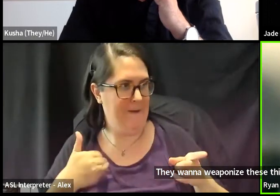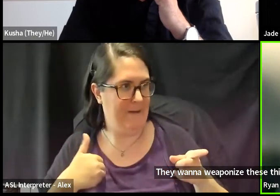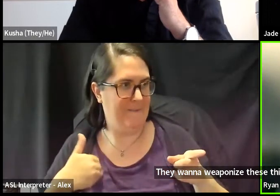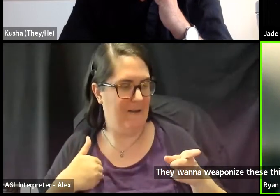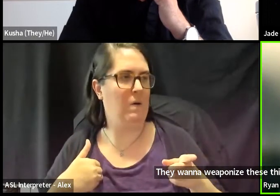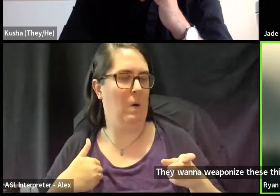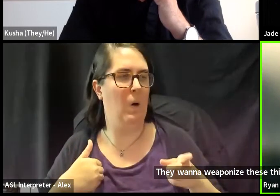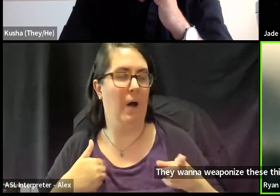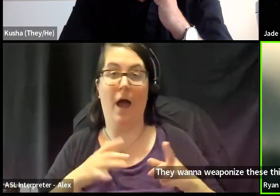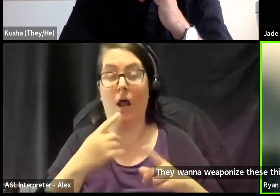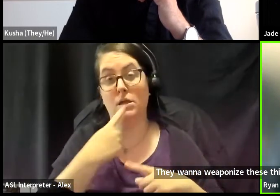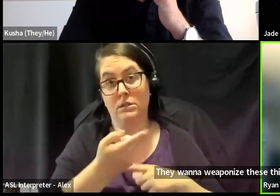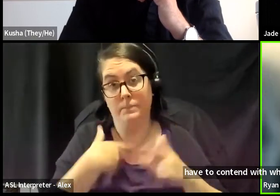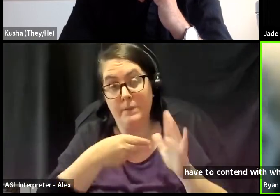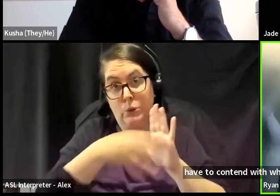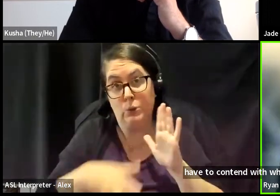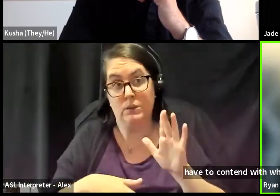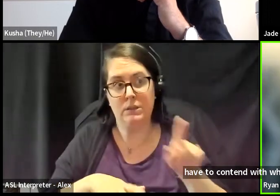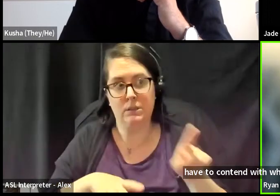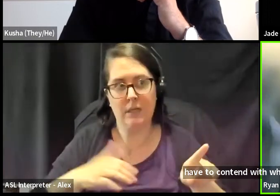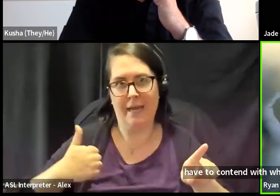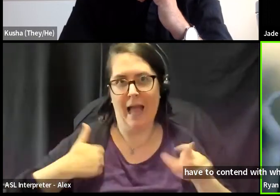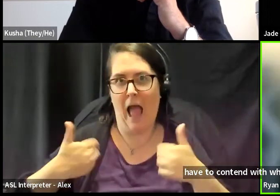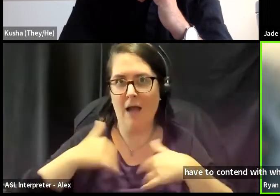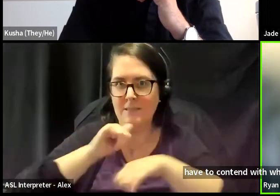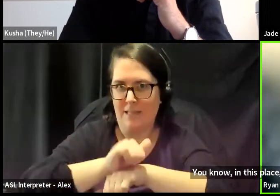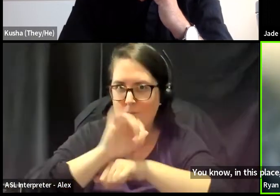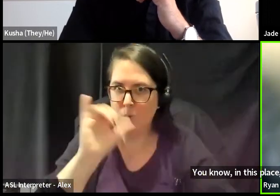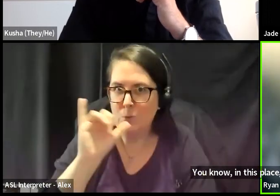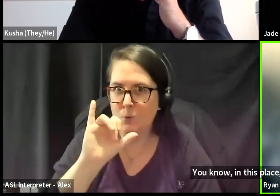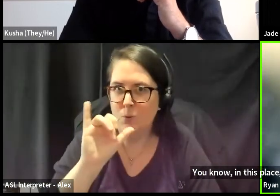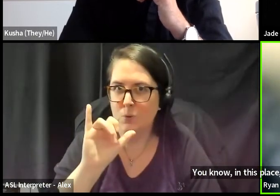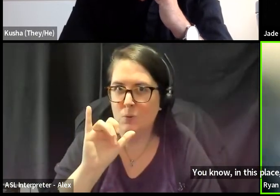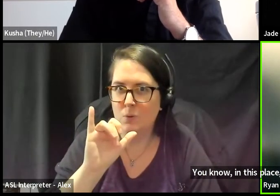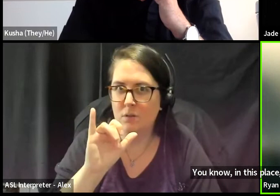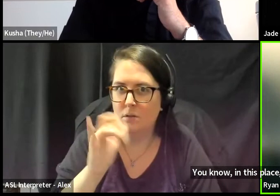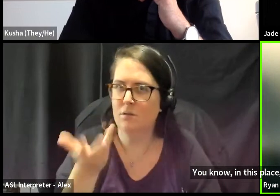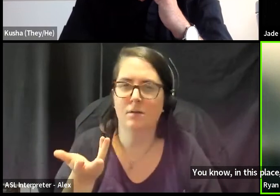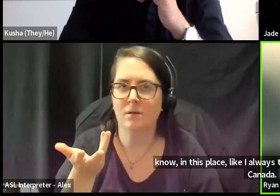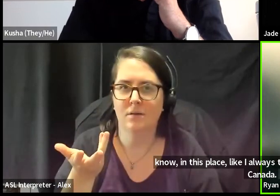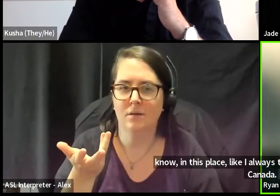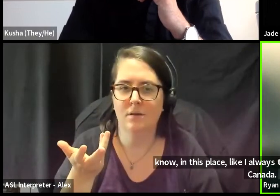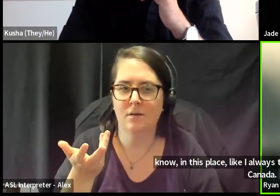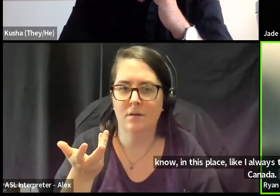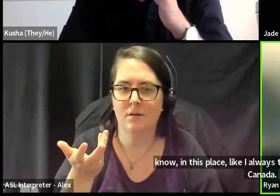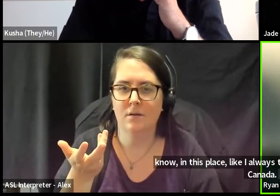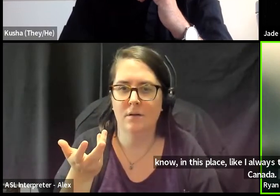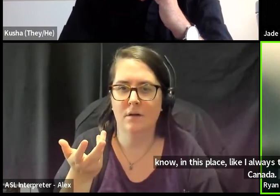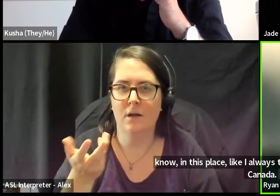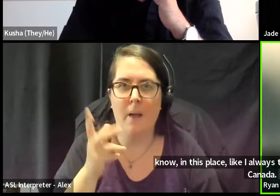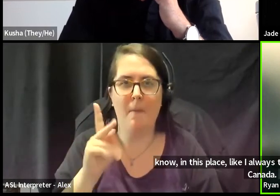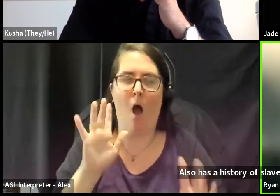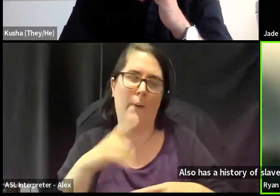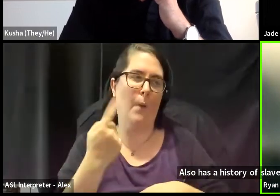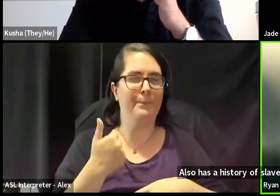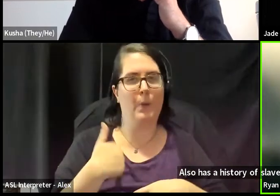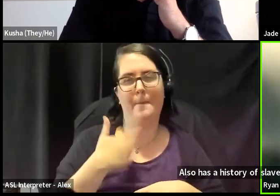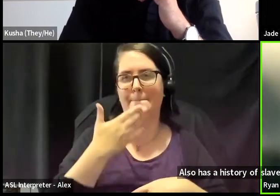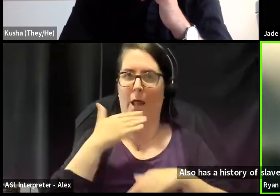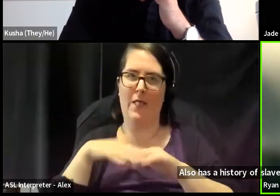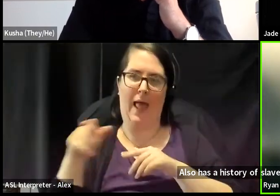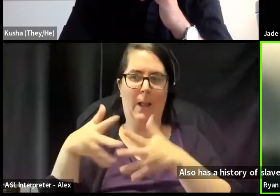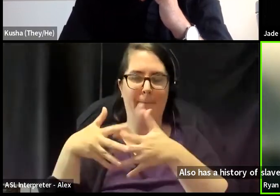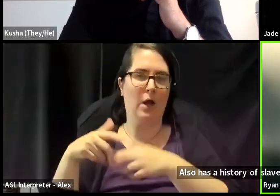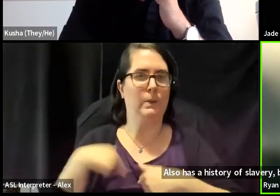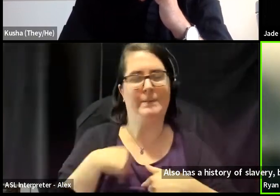my students too, like, Canada also has a history of slavery because that ends up becoming the thing that they use to say like, well, we're better than the States because